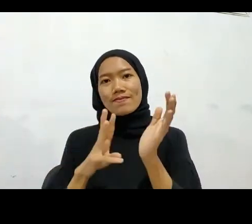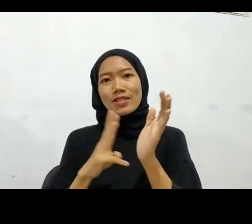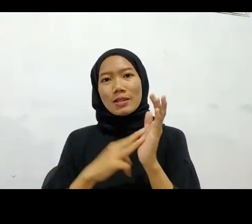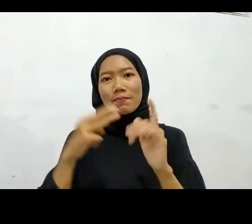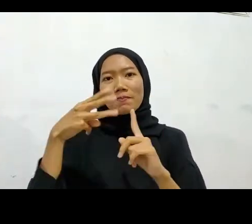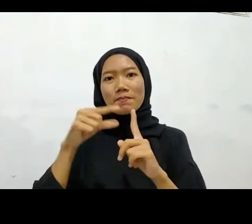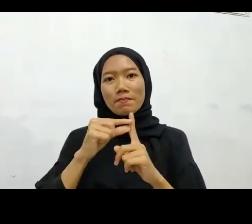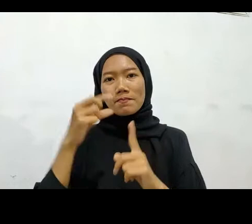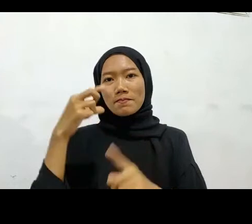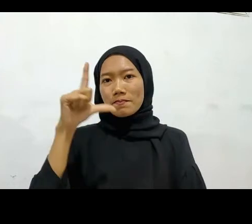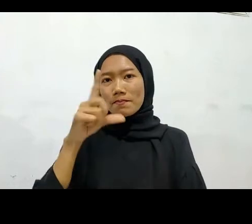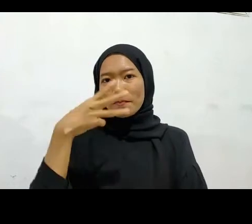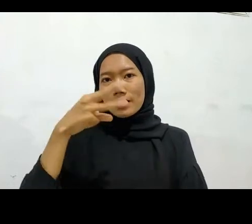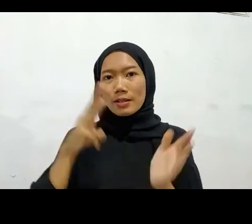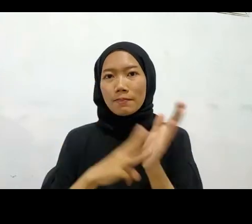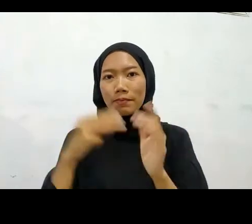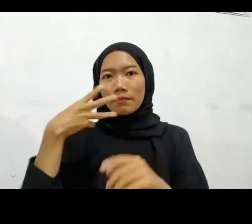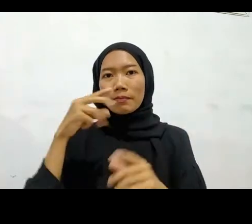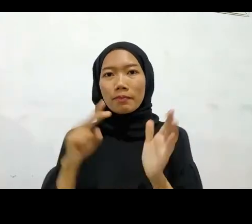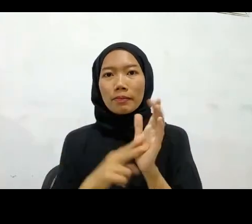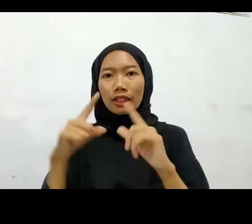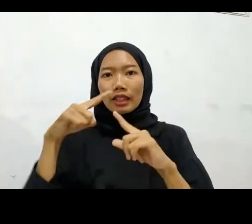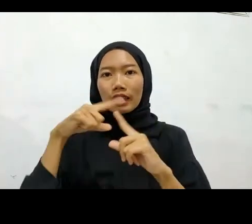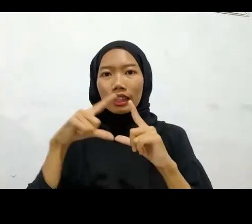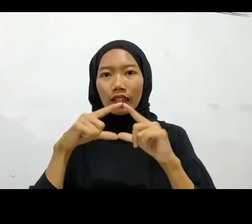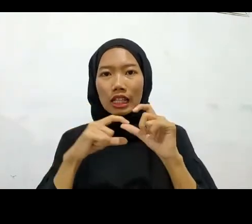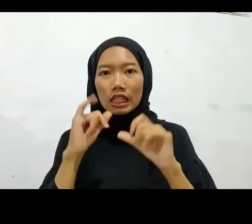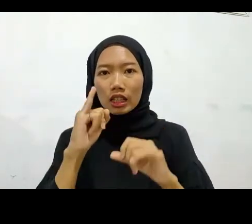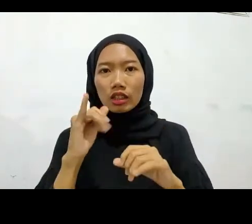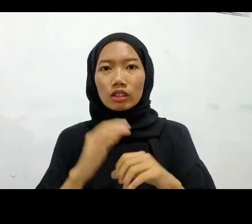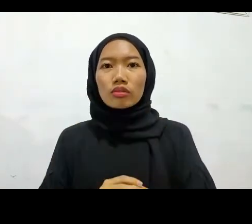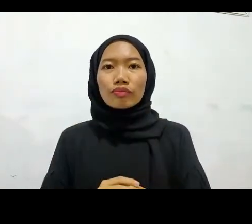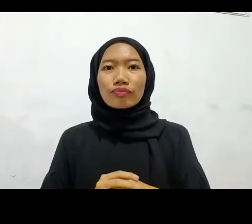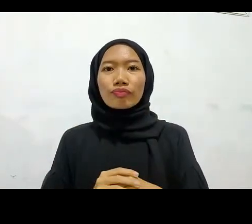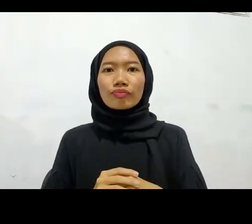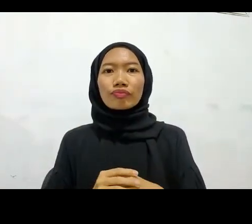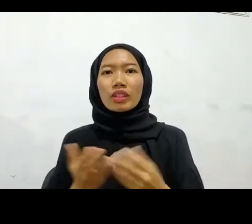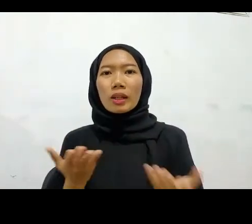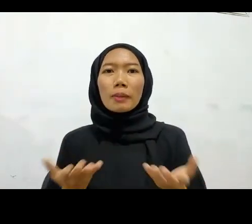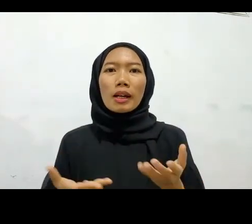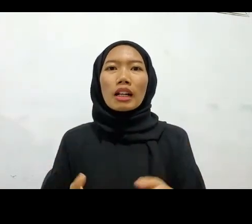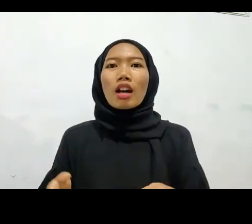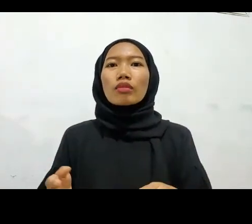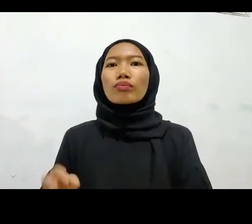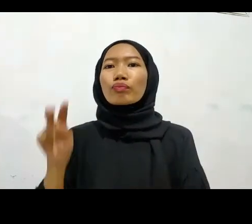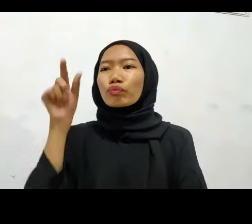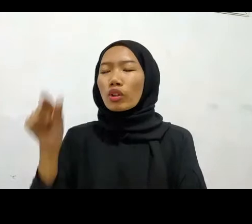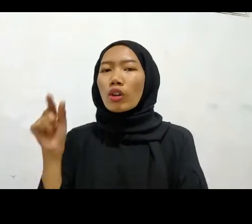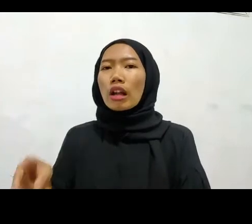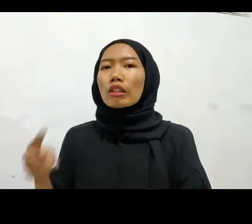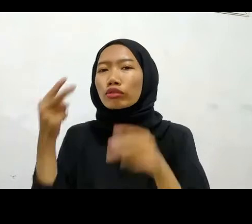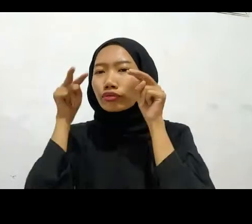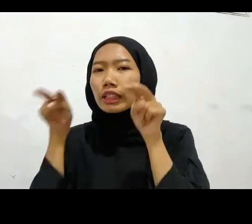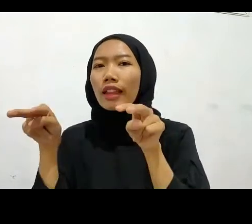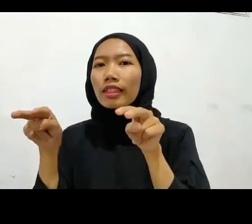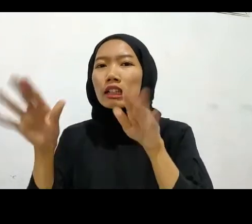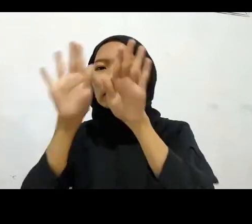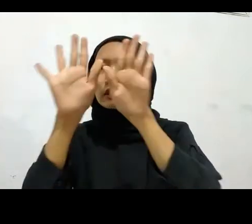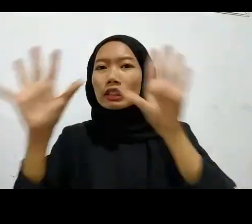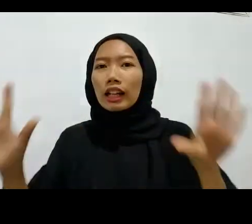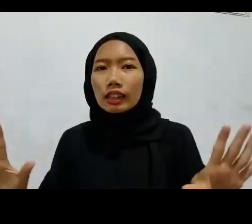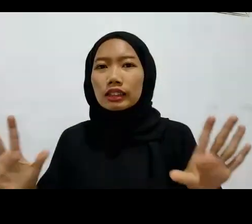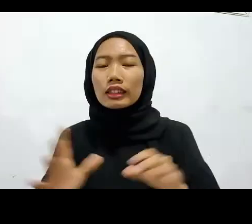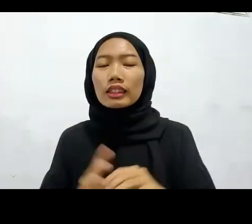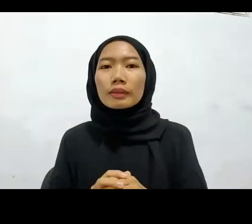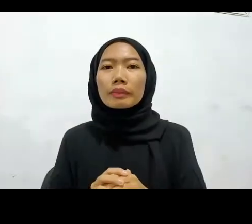But when you have so many things to cover in row, I mean, that was the thing I hit on in my presentation, and